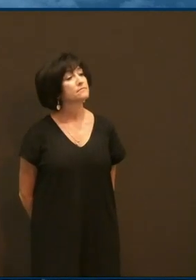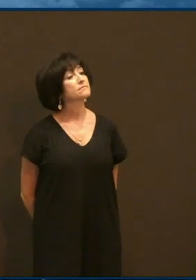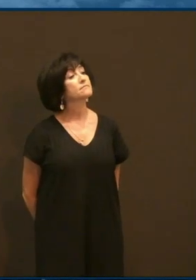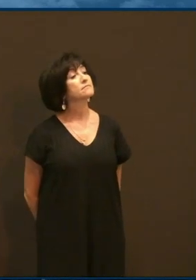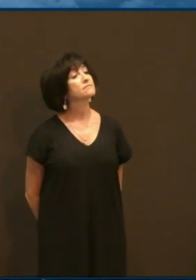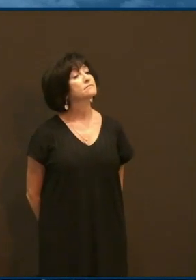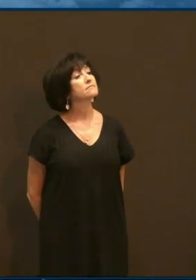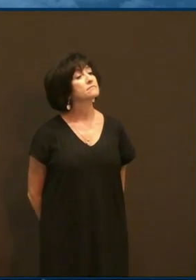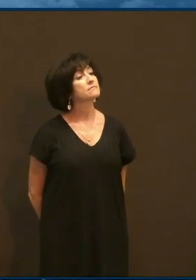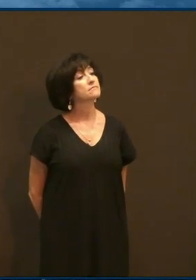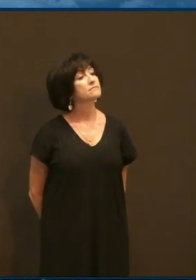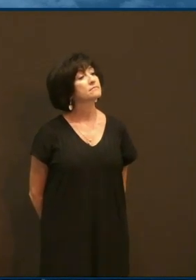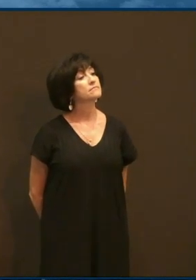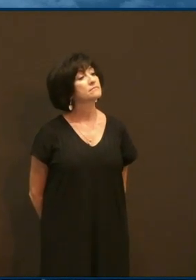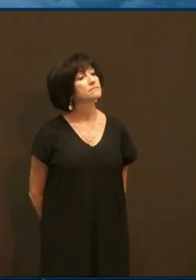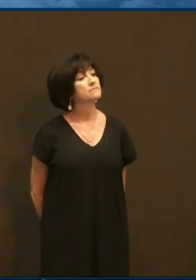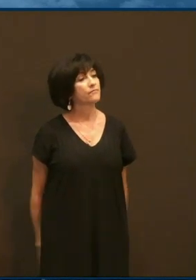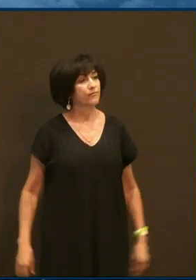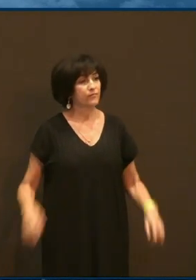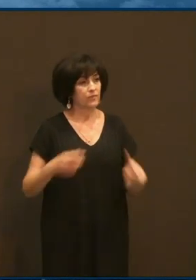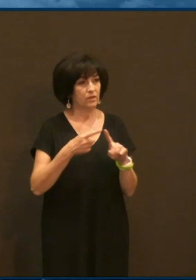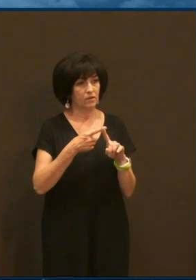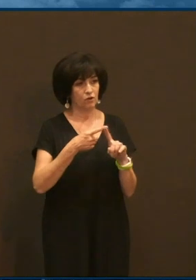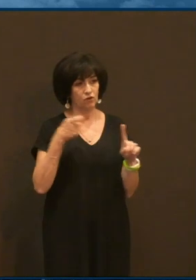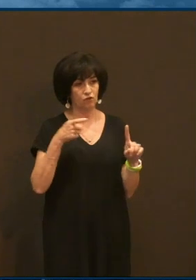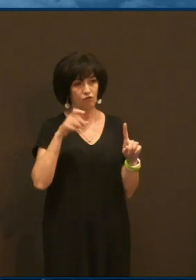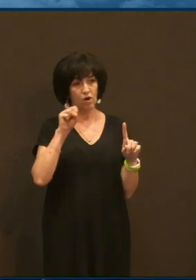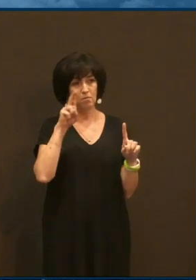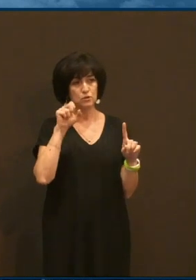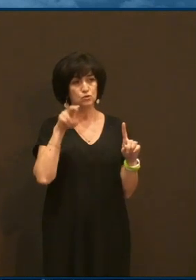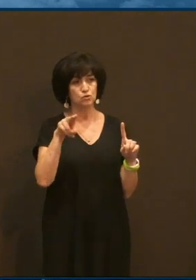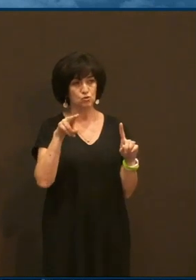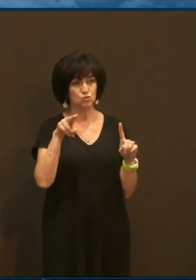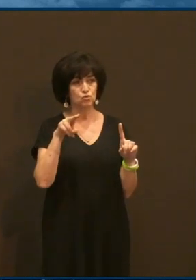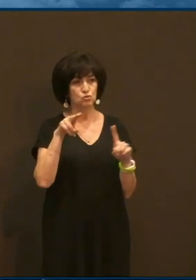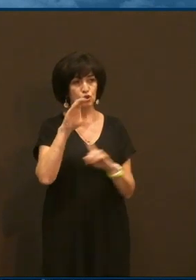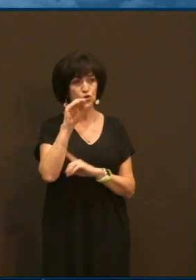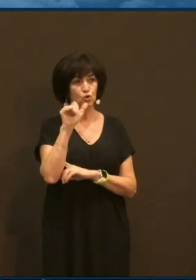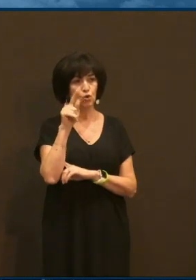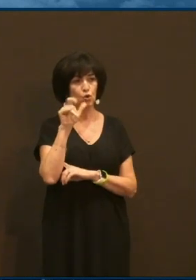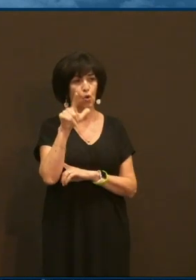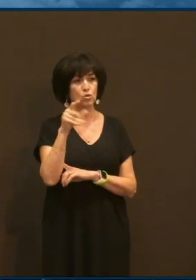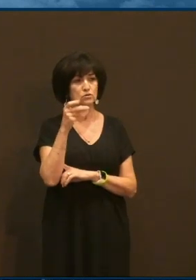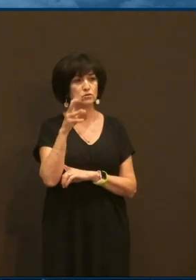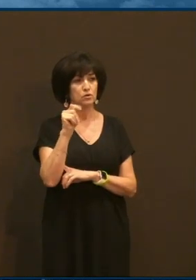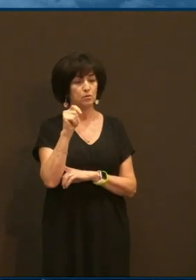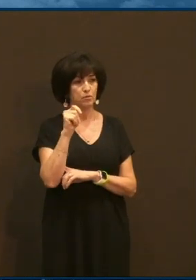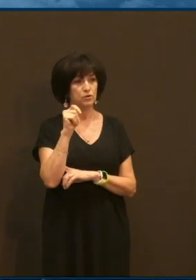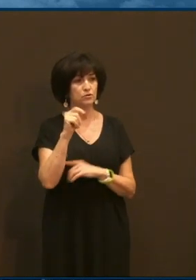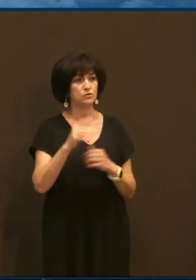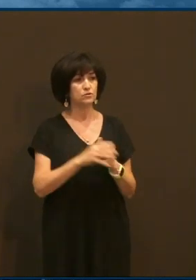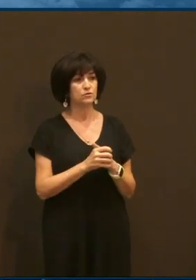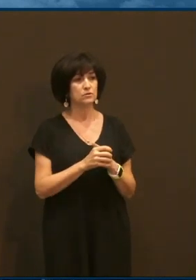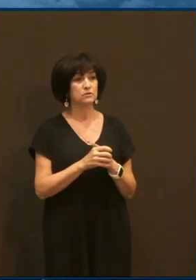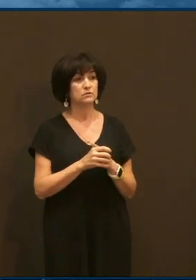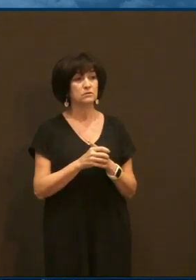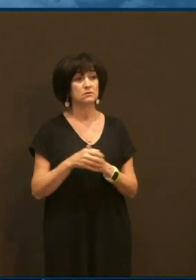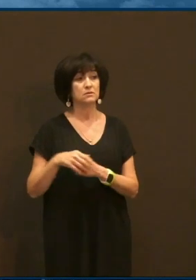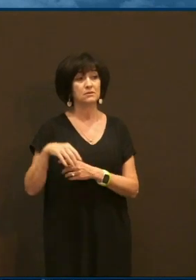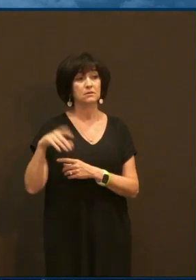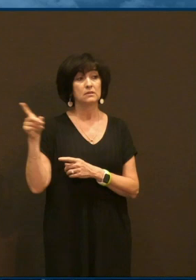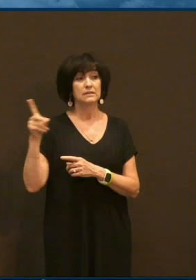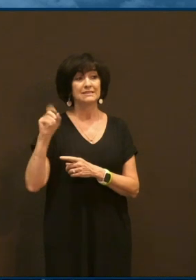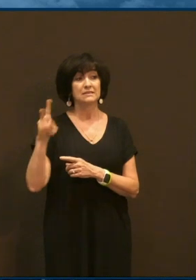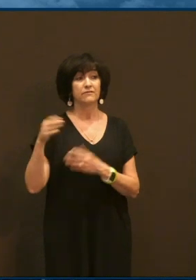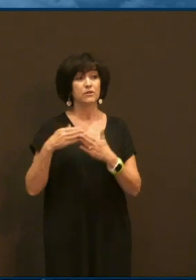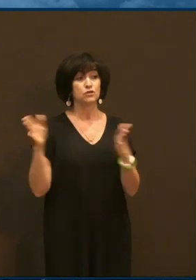All right, this question is from Susan Canfor at Coastal Point. Are the Delaware Division of Public Health and Governor's Office concerned about a second